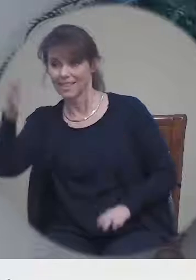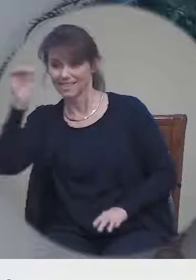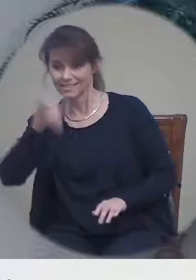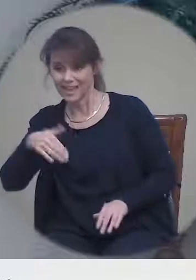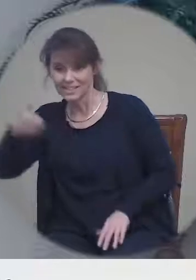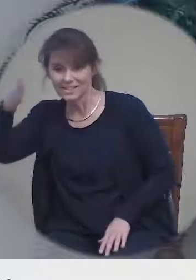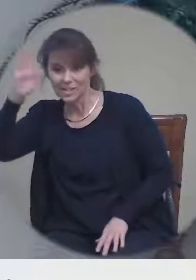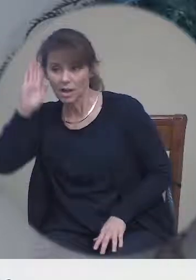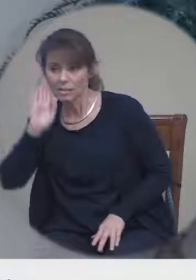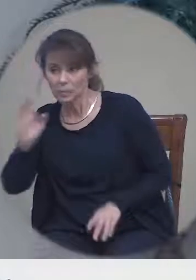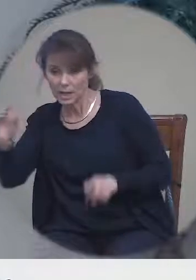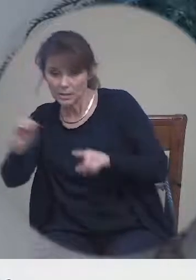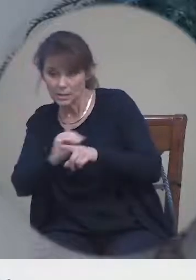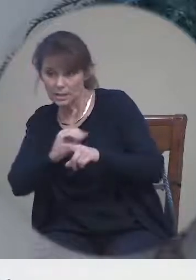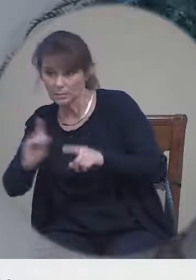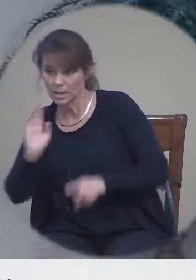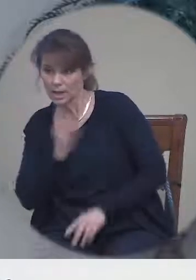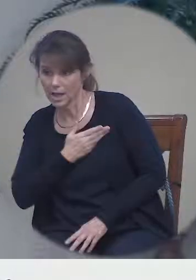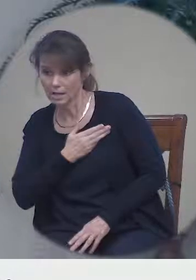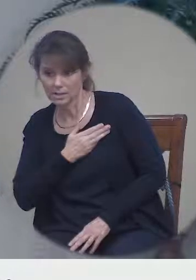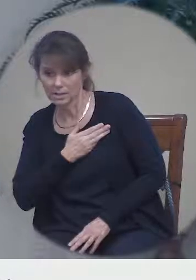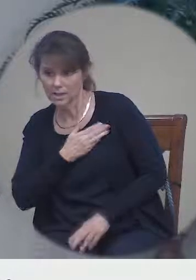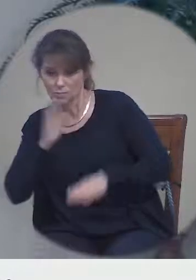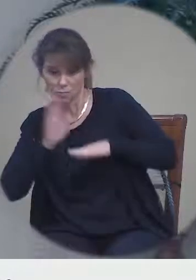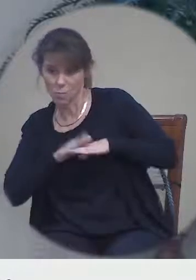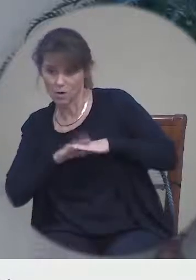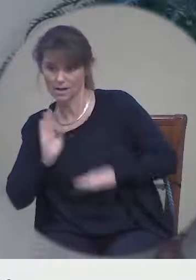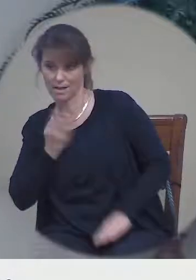we become bitter, hateful.